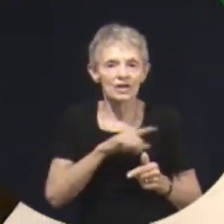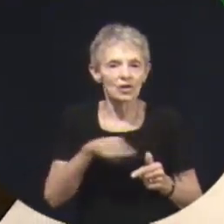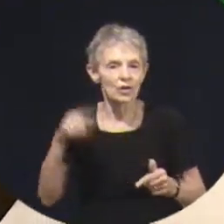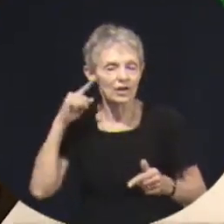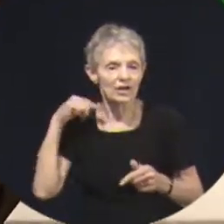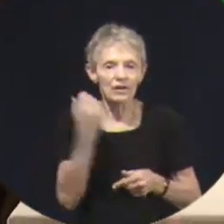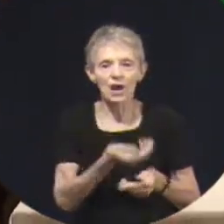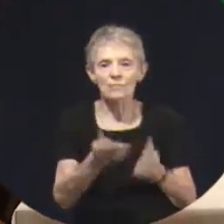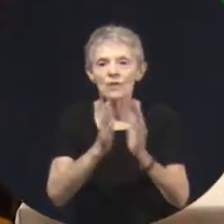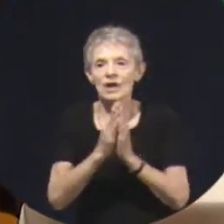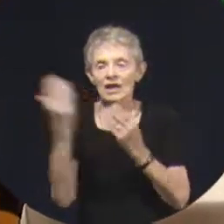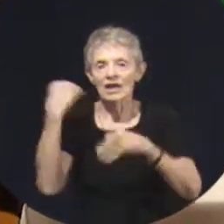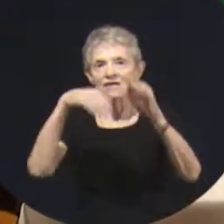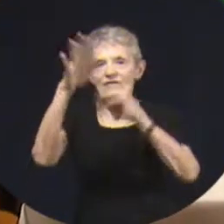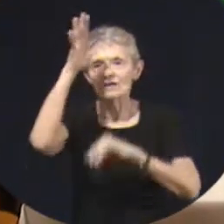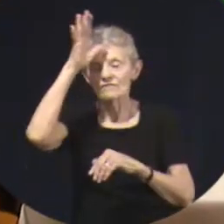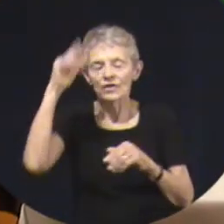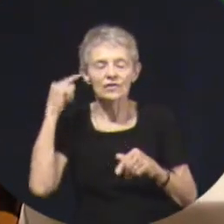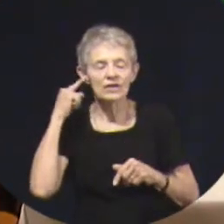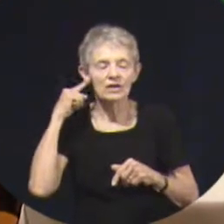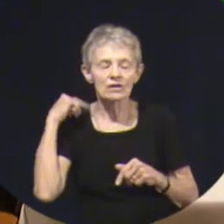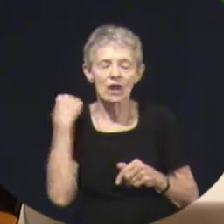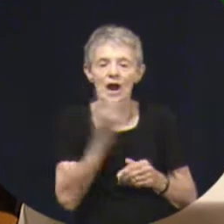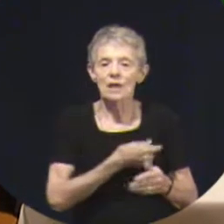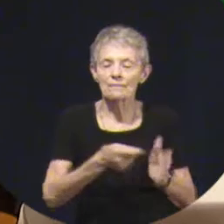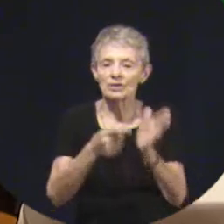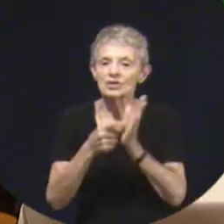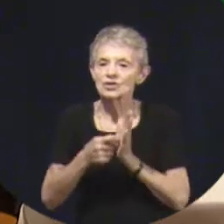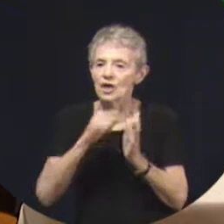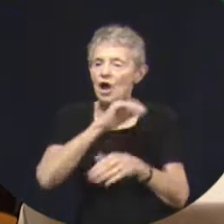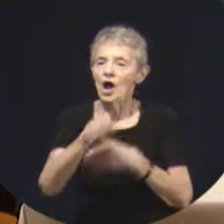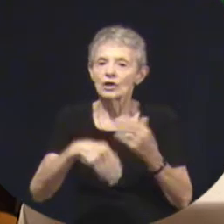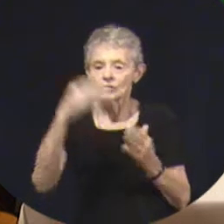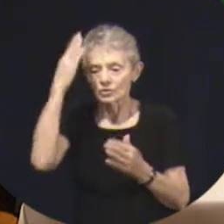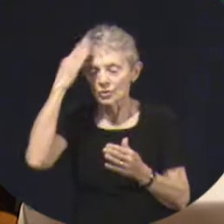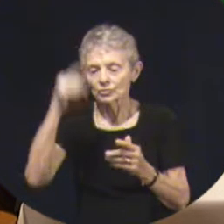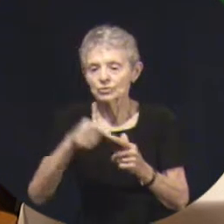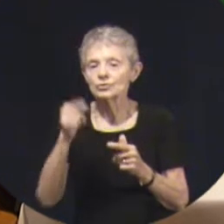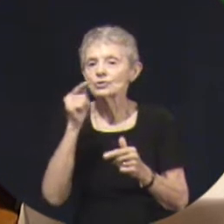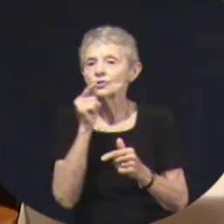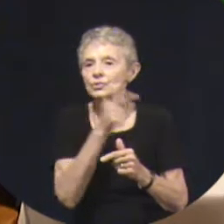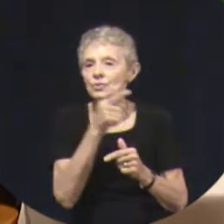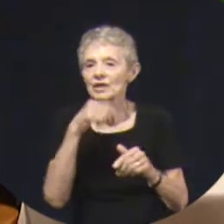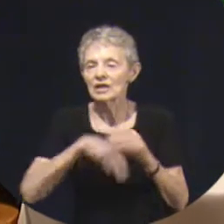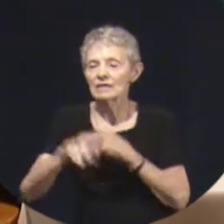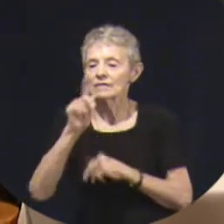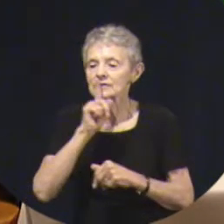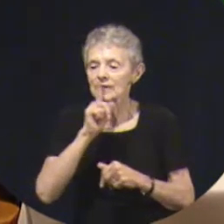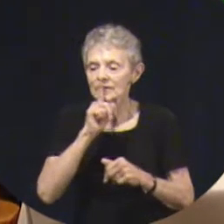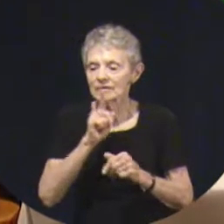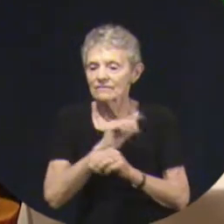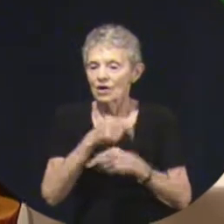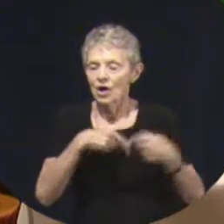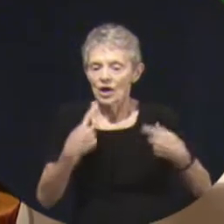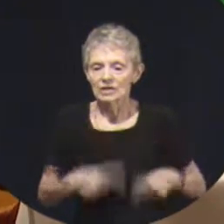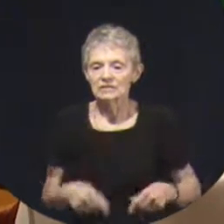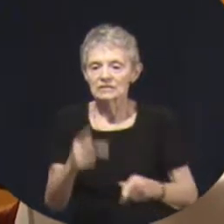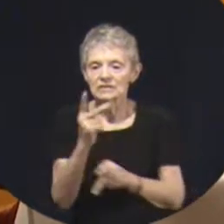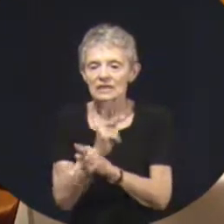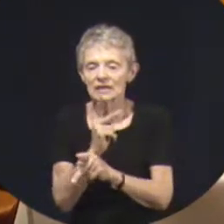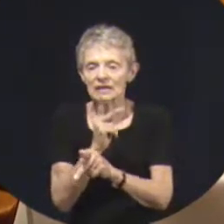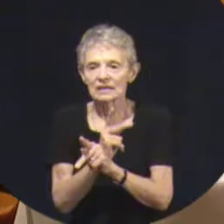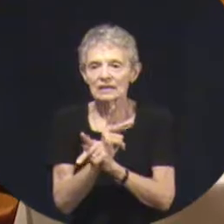Heavenly Father, hear these our petitions and those known to you in the silence of our hearts and in thy mercy. Take heed and answer us through